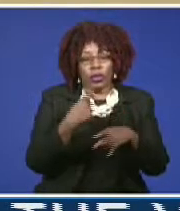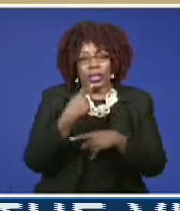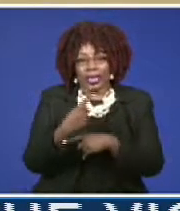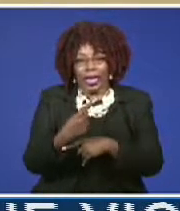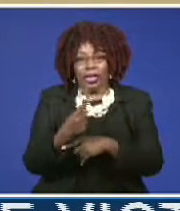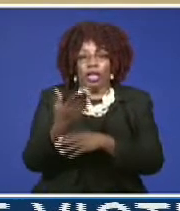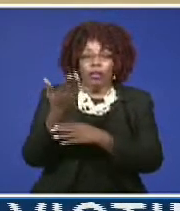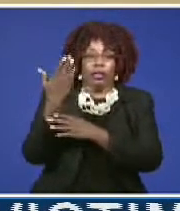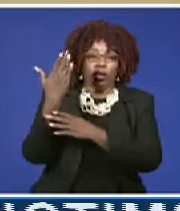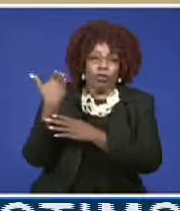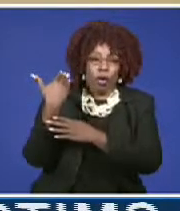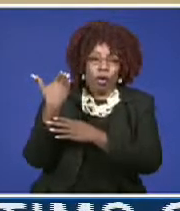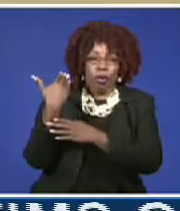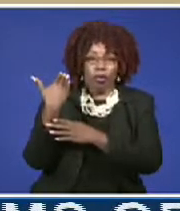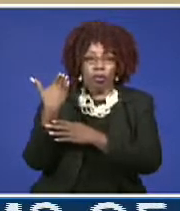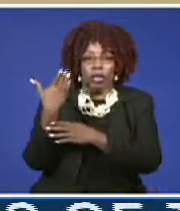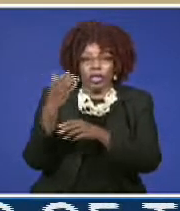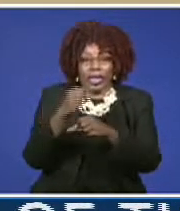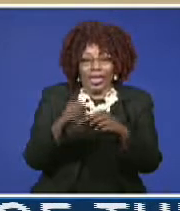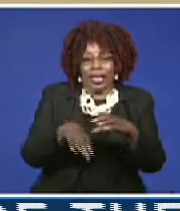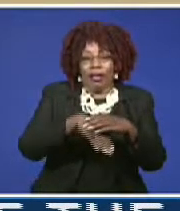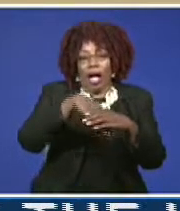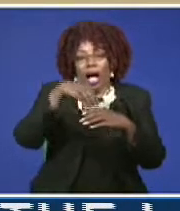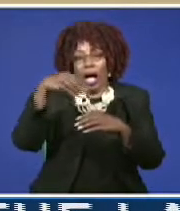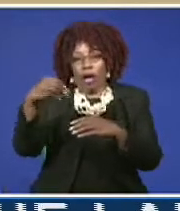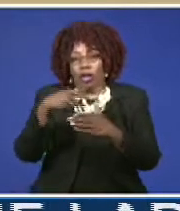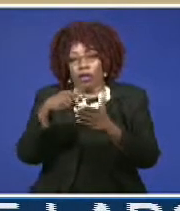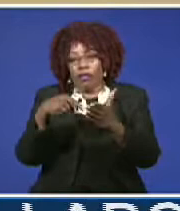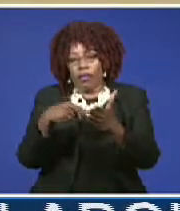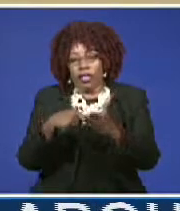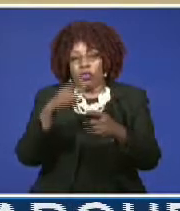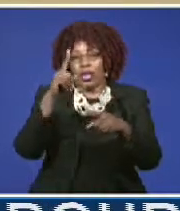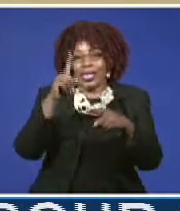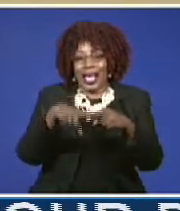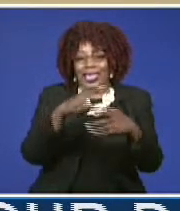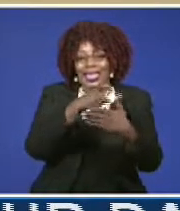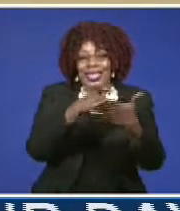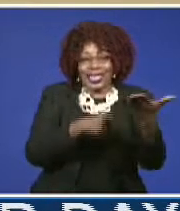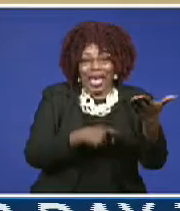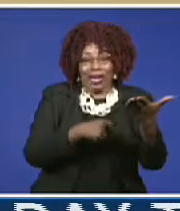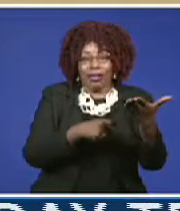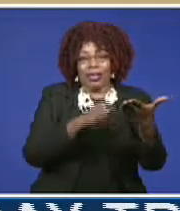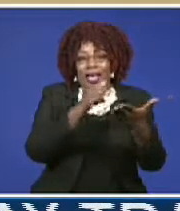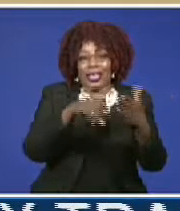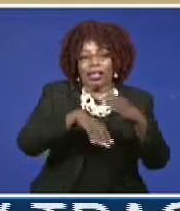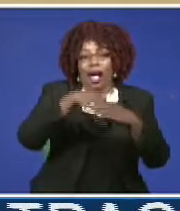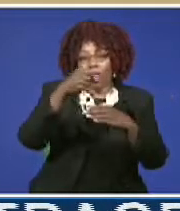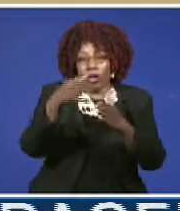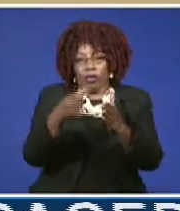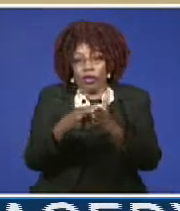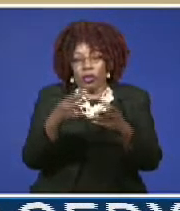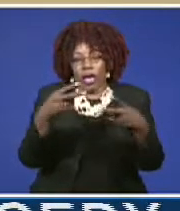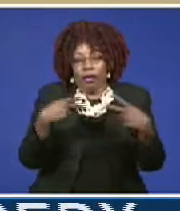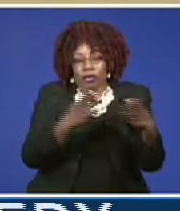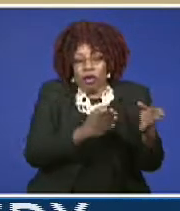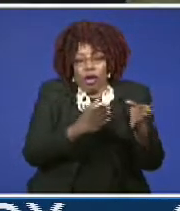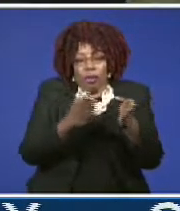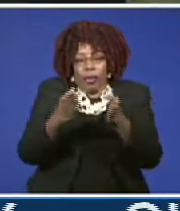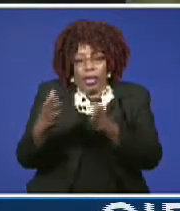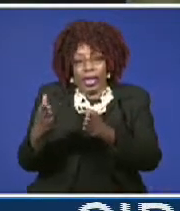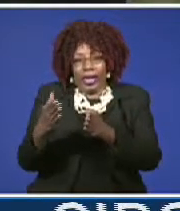before that in getting ourselves out of this situation, we cannot tax ourselves out of it. We've got to plan our way out